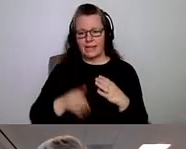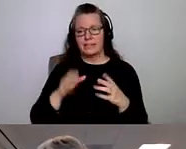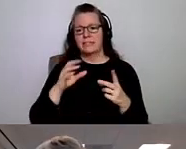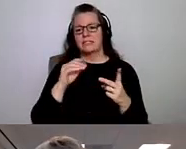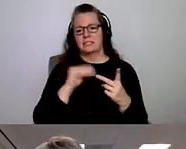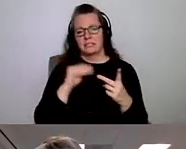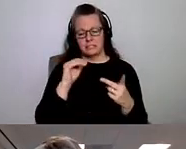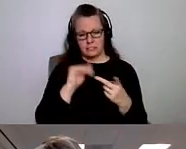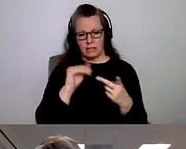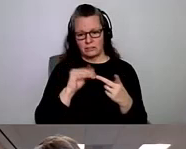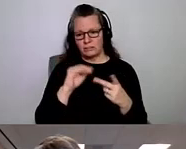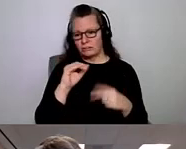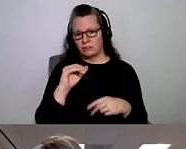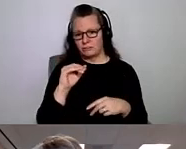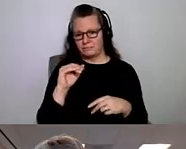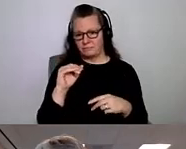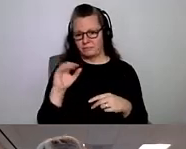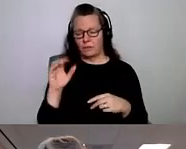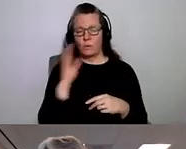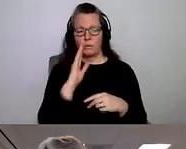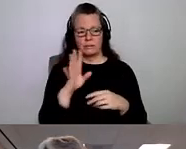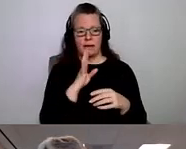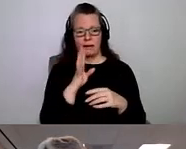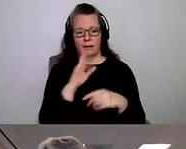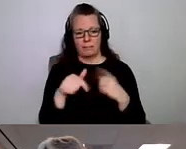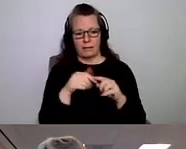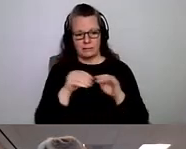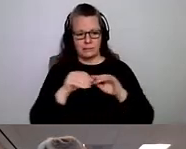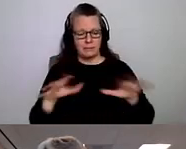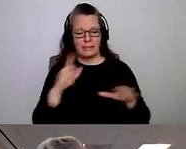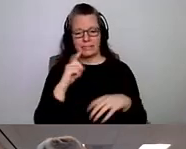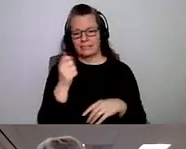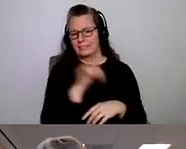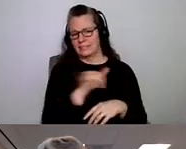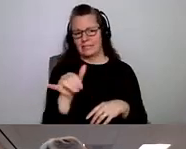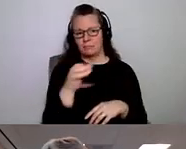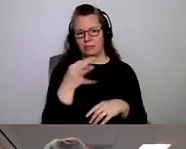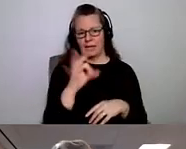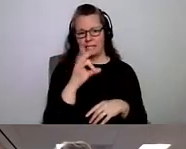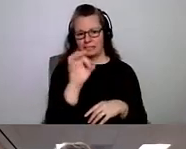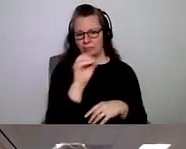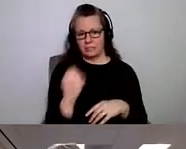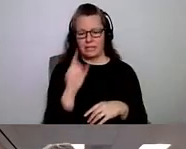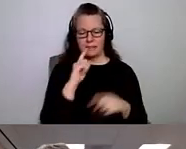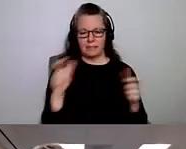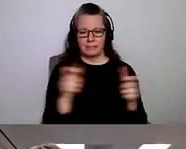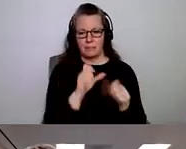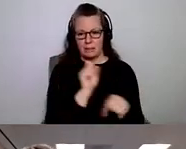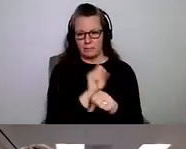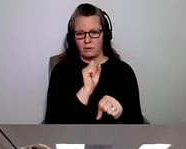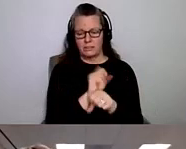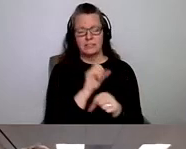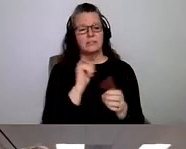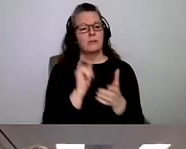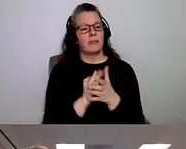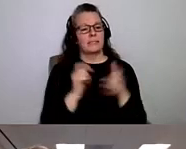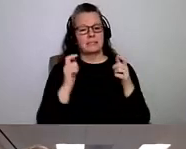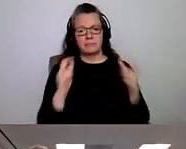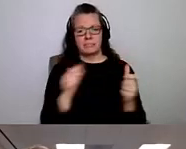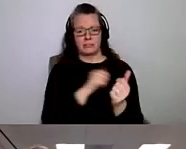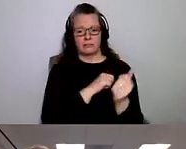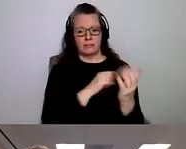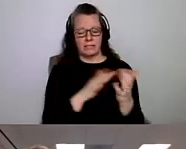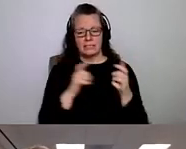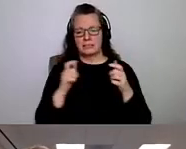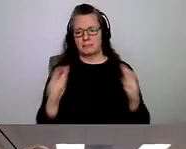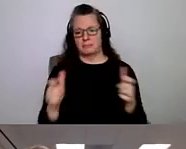which has about the same as much as about 19% to the smaller employers. So these are big strategies that provide big takeaways. So thank you